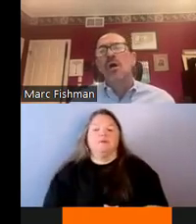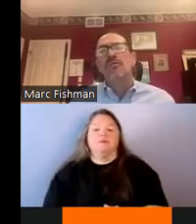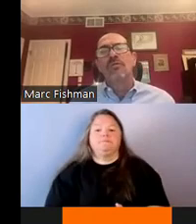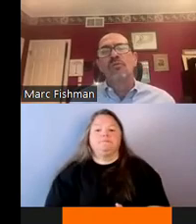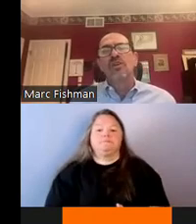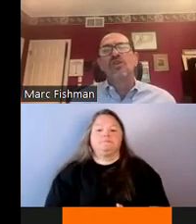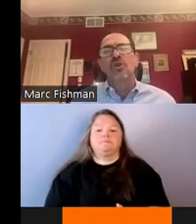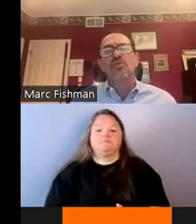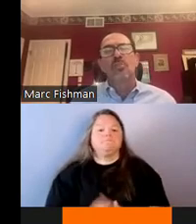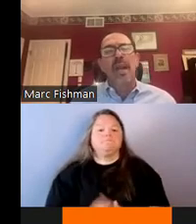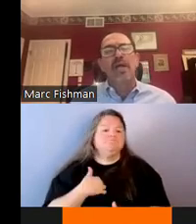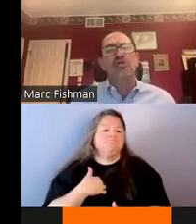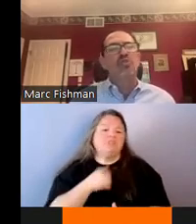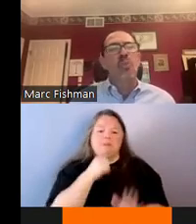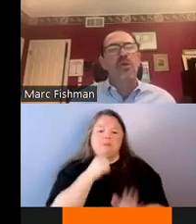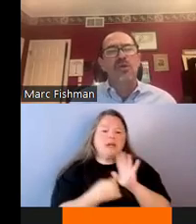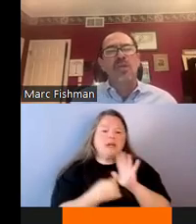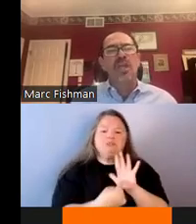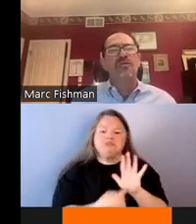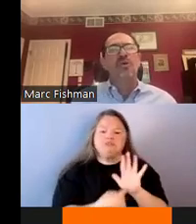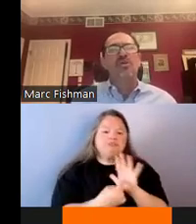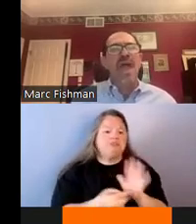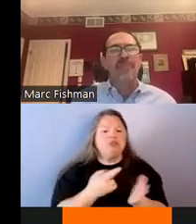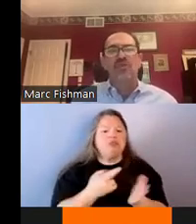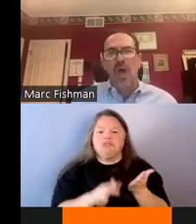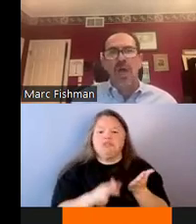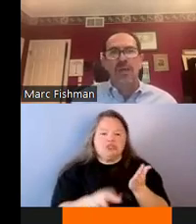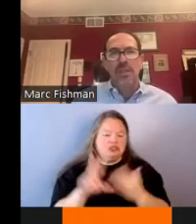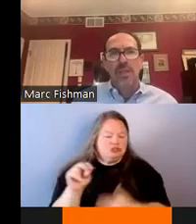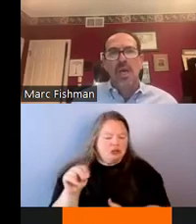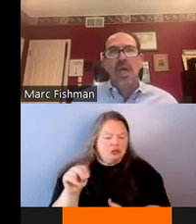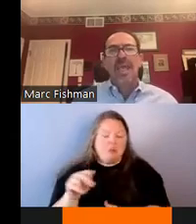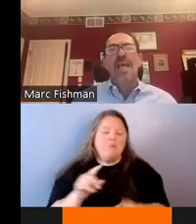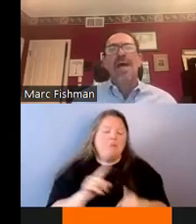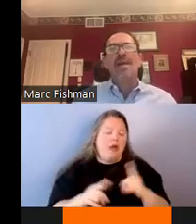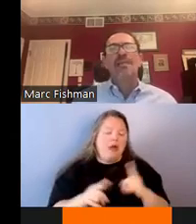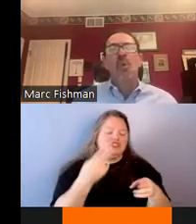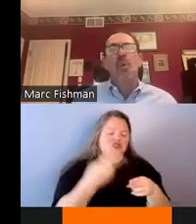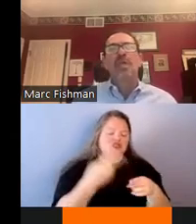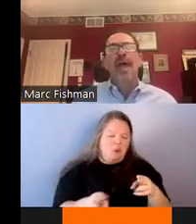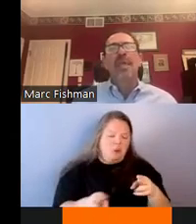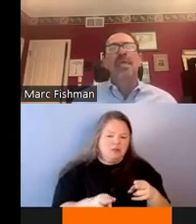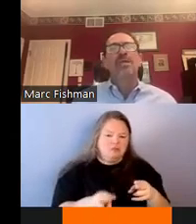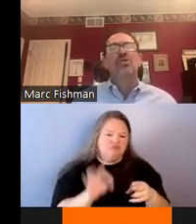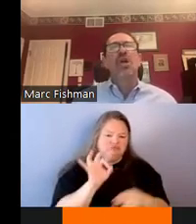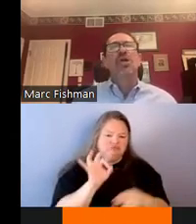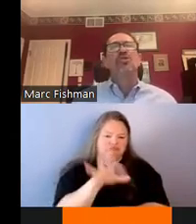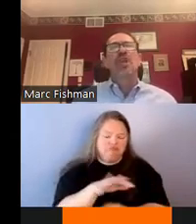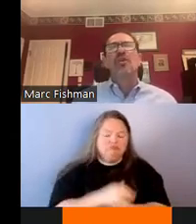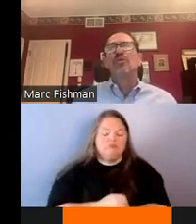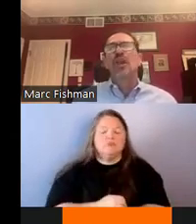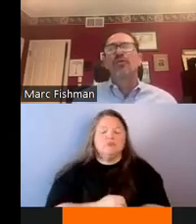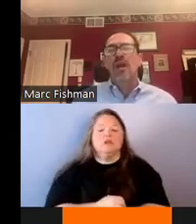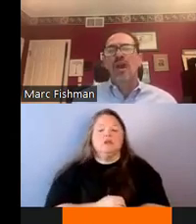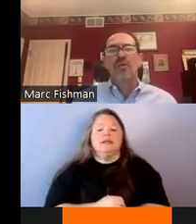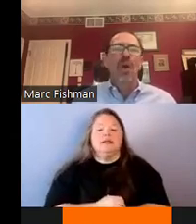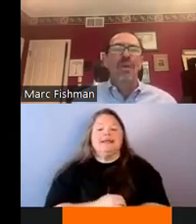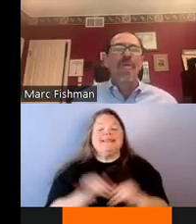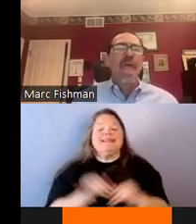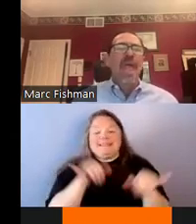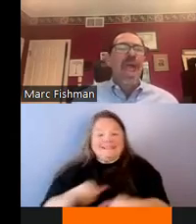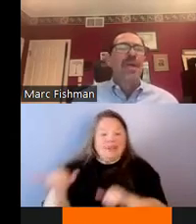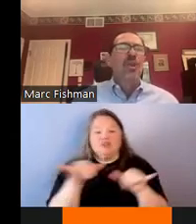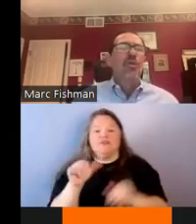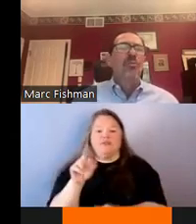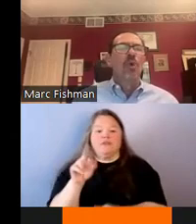ton of the research, but I just want to give you a snapshot. Again, I make the point that it's standard of care for